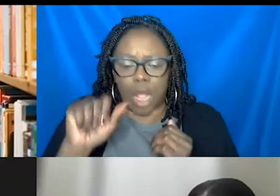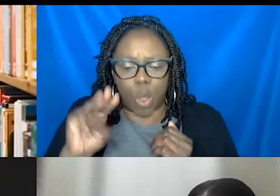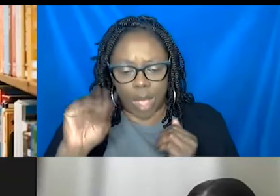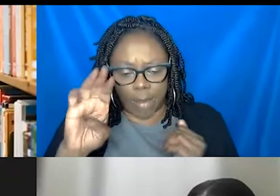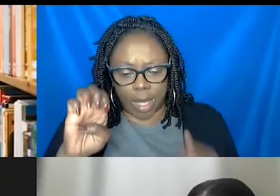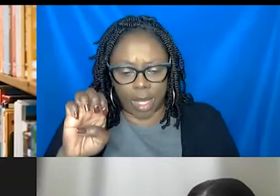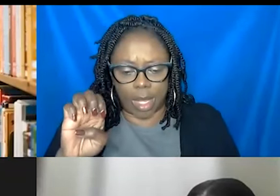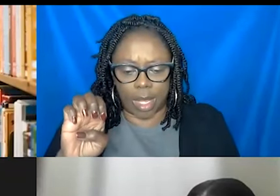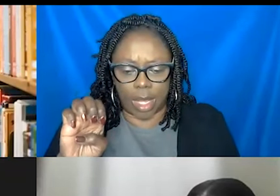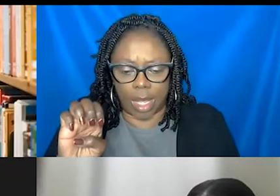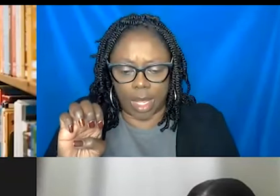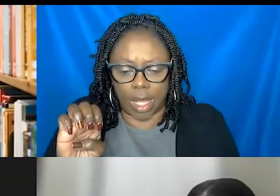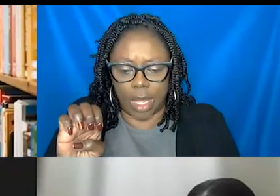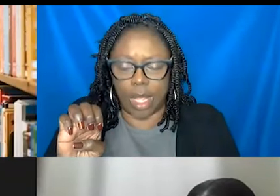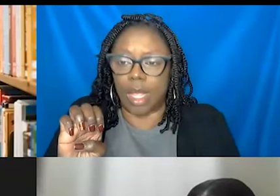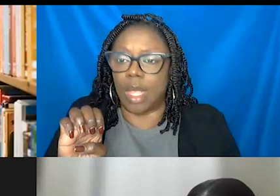Is it Shalom?